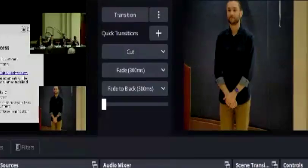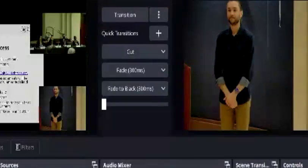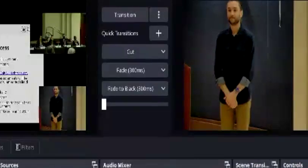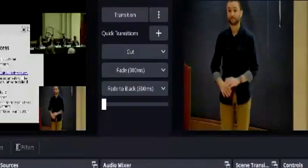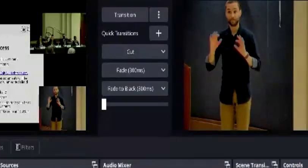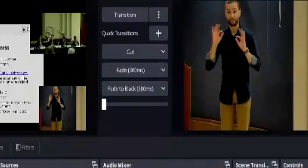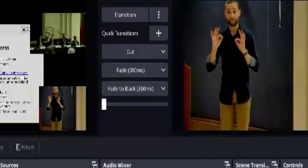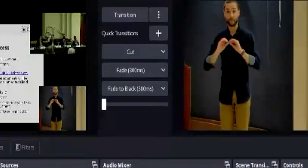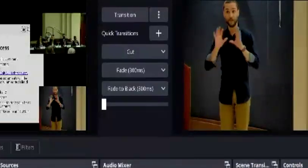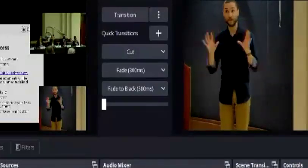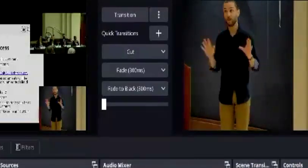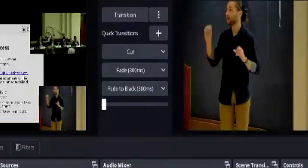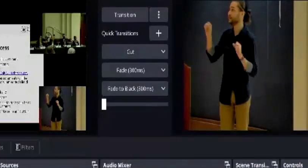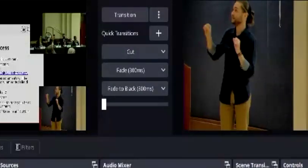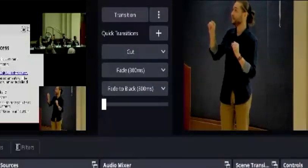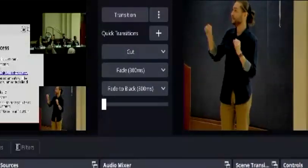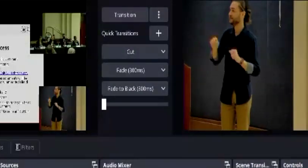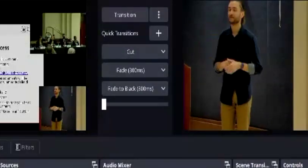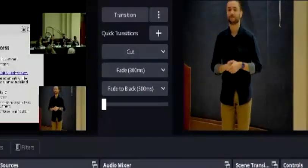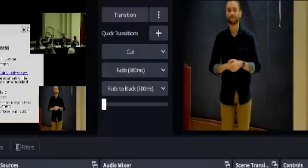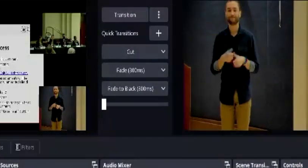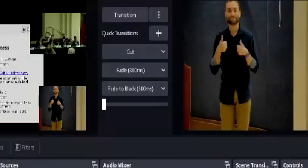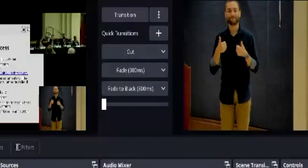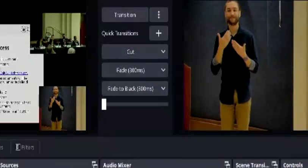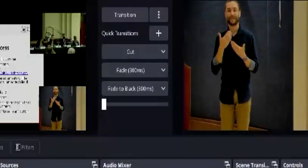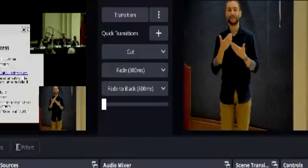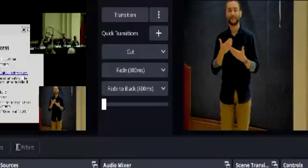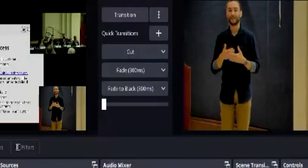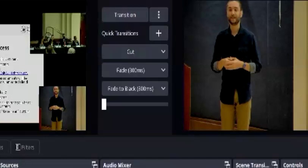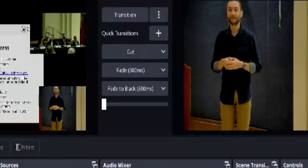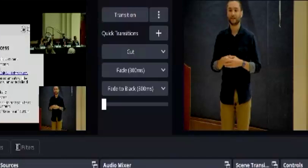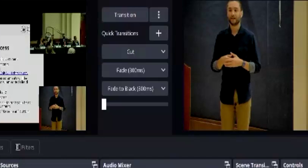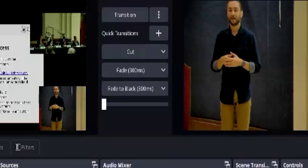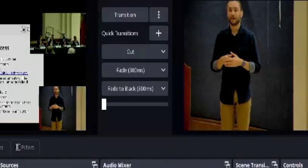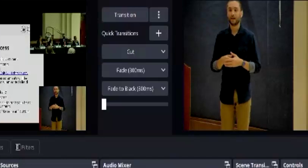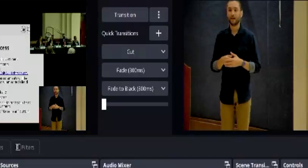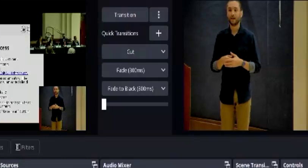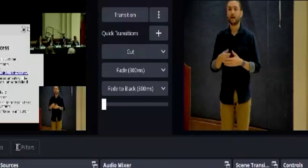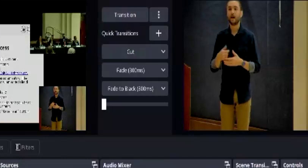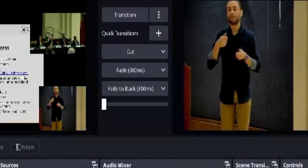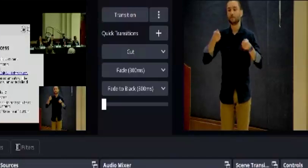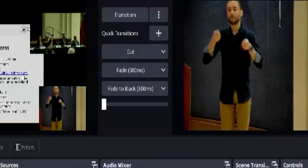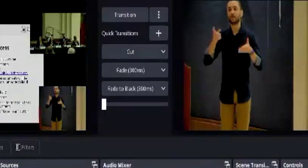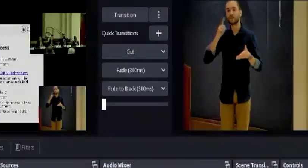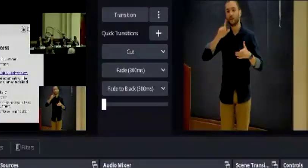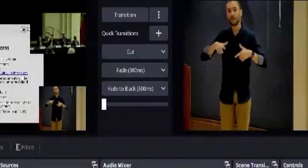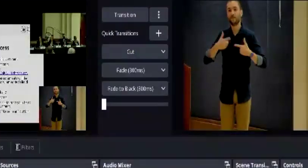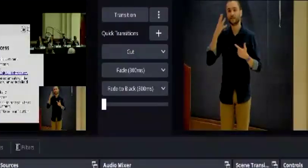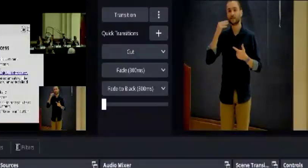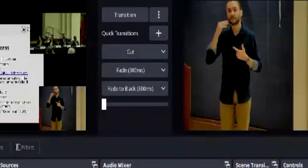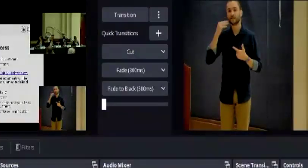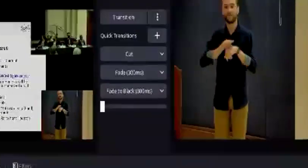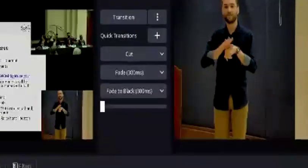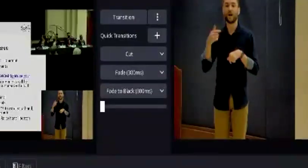Yes, yeah. Oh, thank you. Thank you. My name is John Brady. I'm the director of Lived Experience Advisors. We are a group